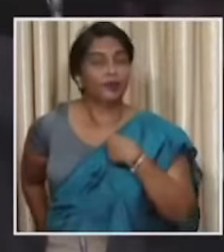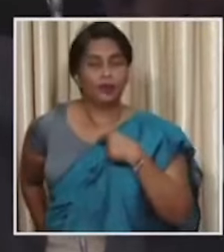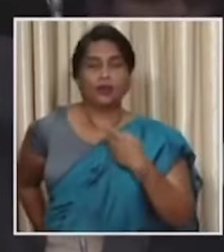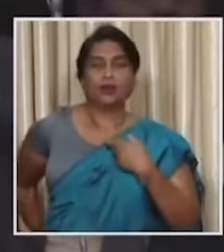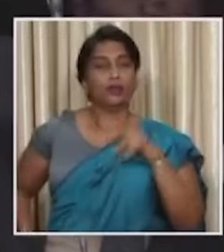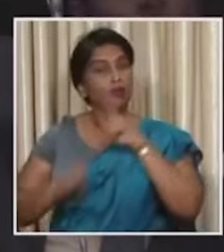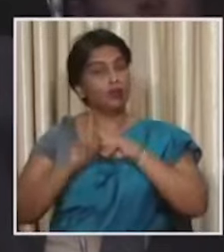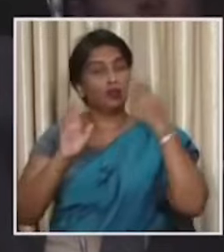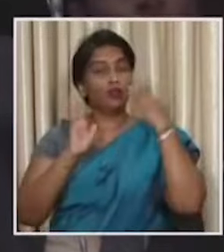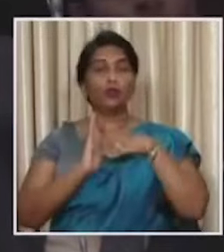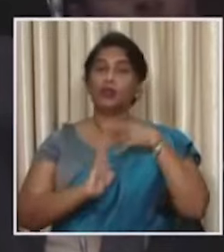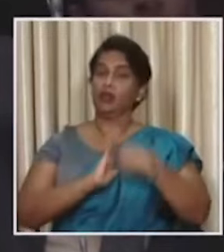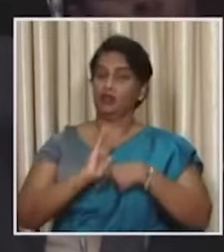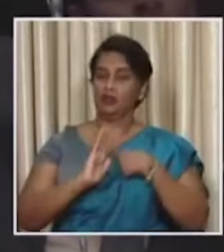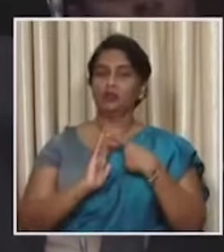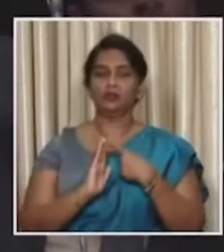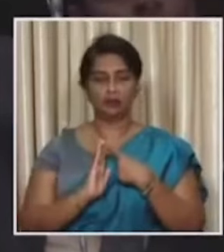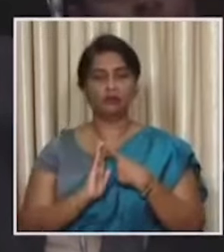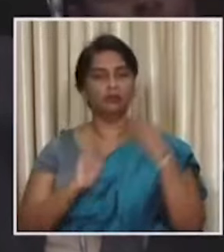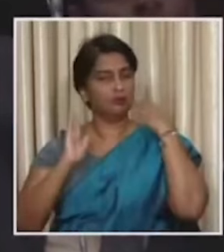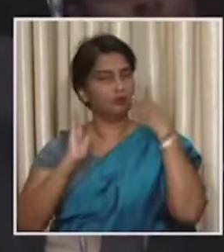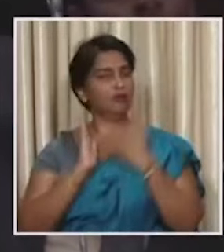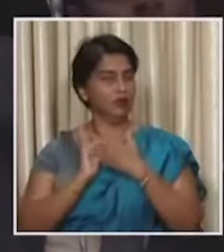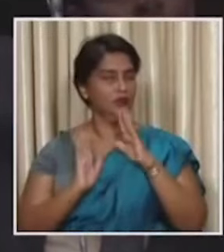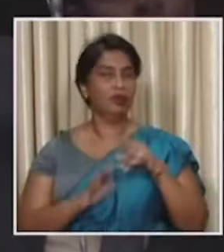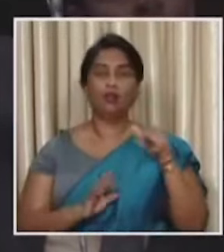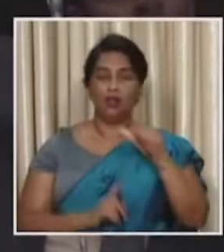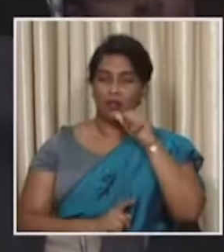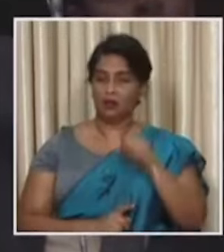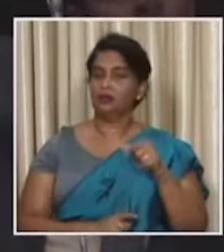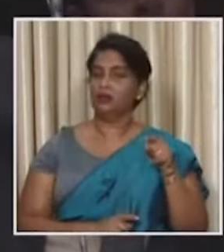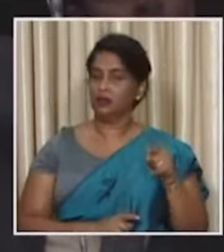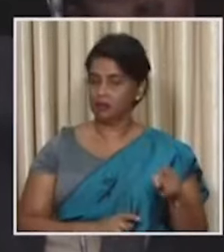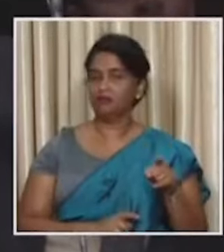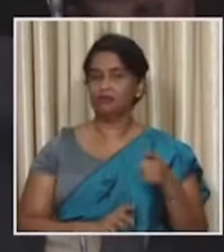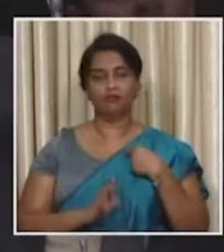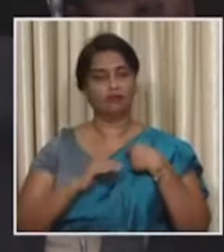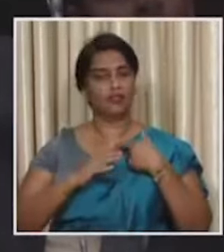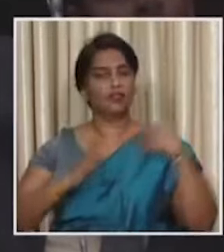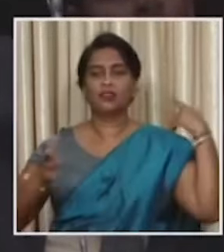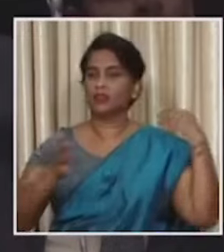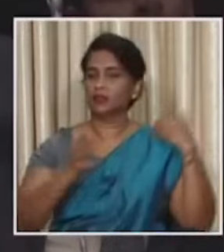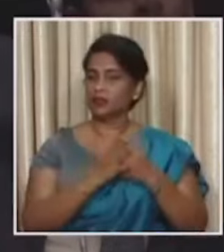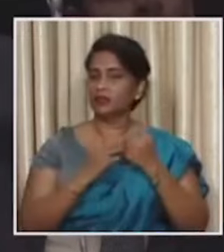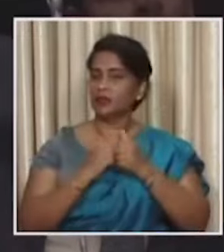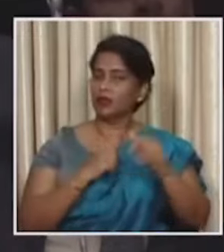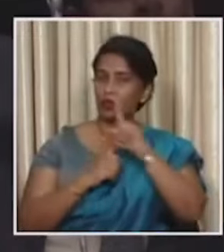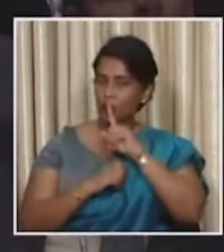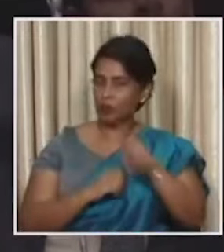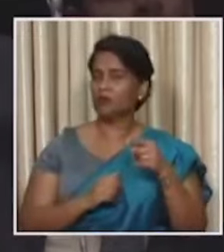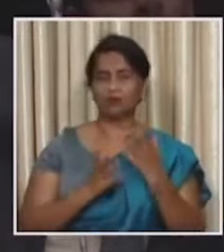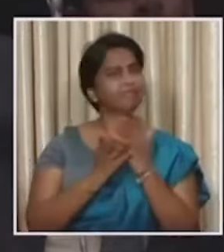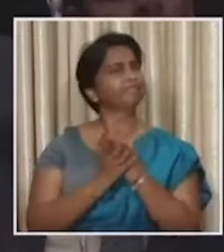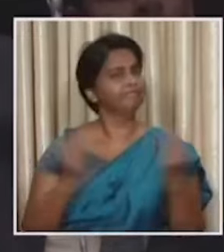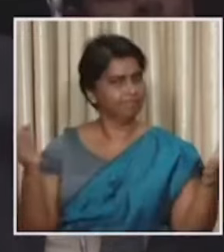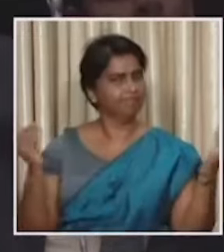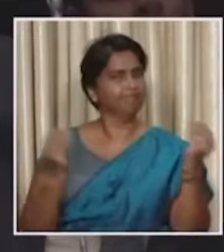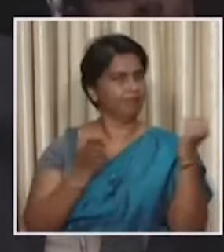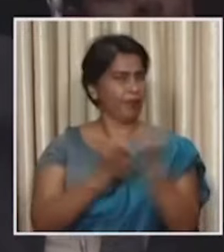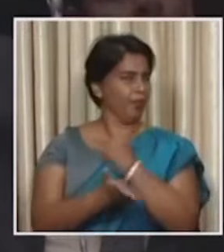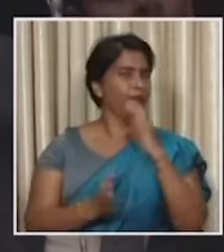history of discrimination, of racism that has been meted out for 75 years against the Tamil people. It is a systematic racism.